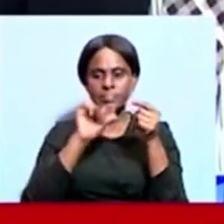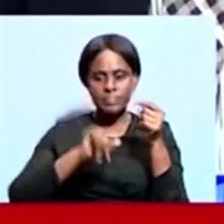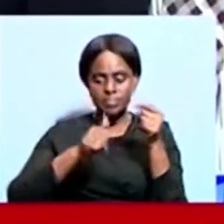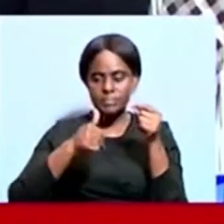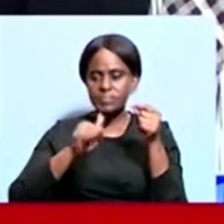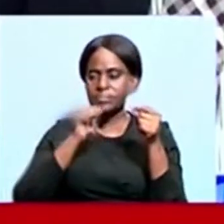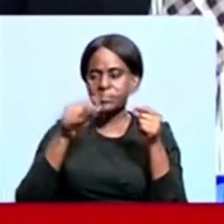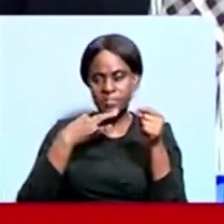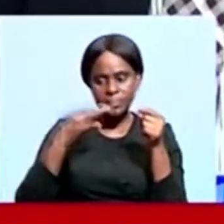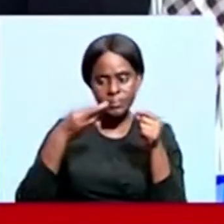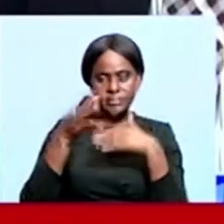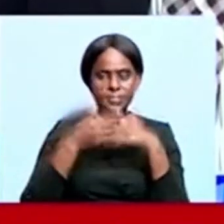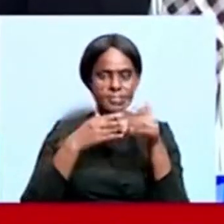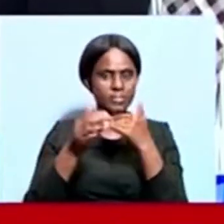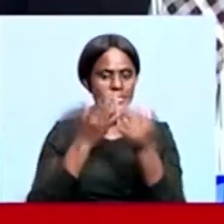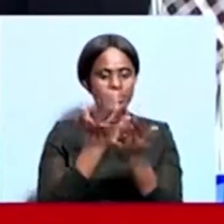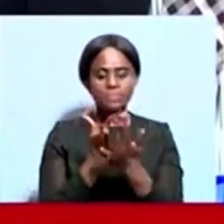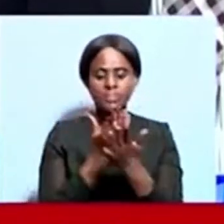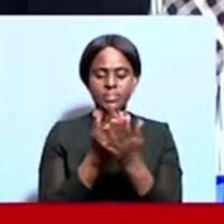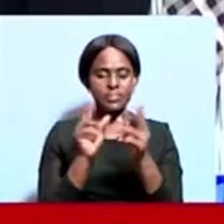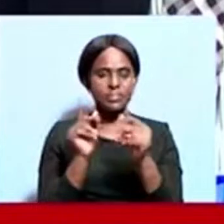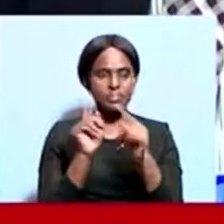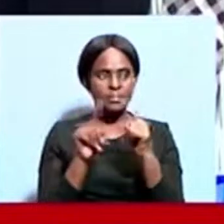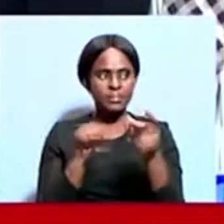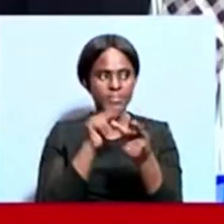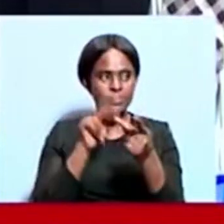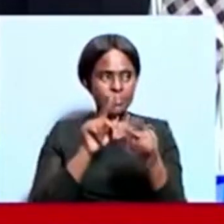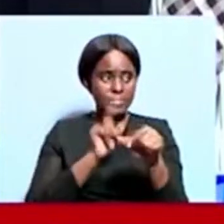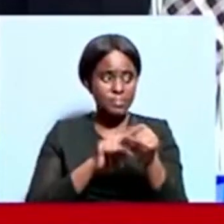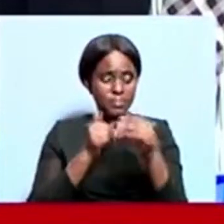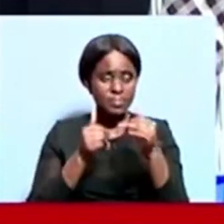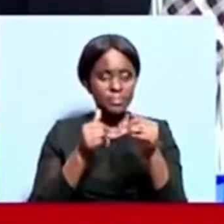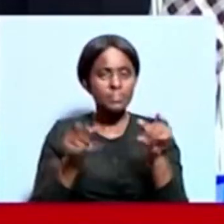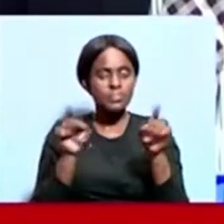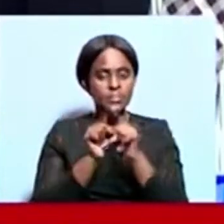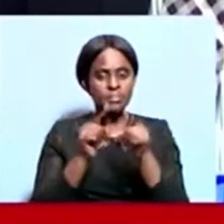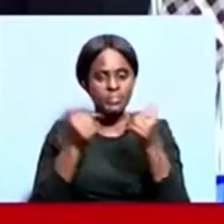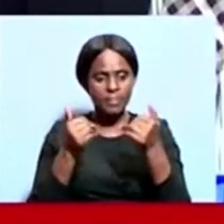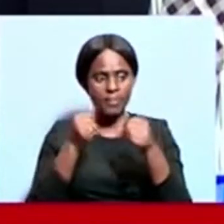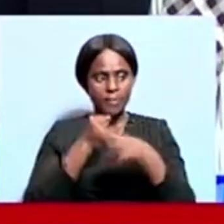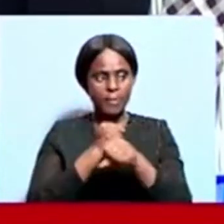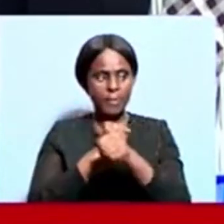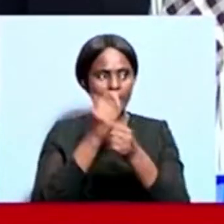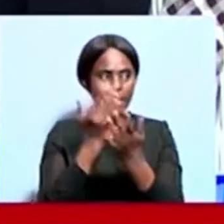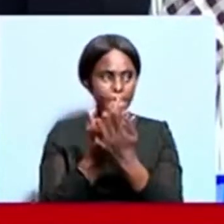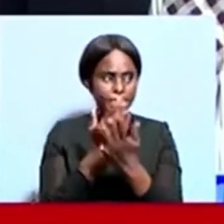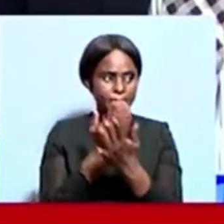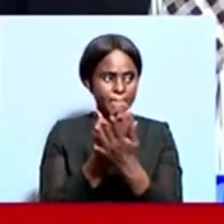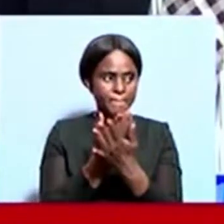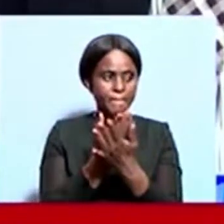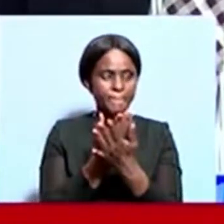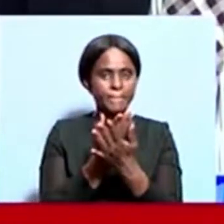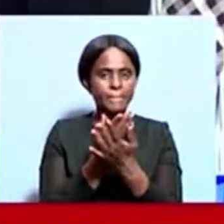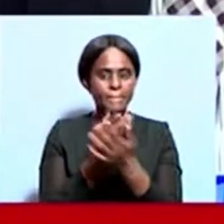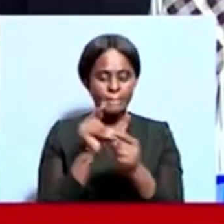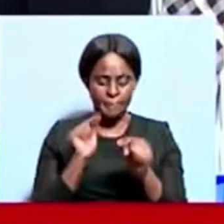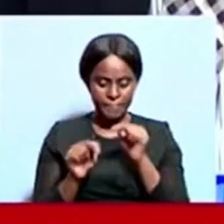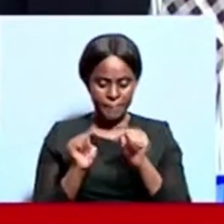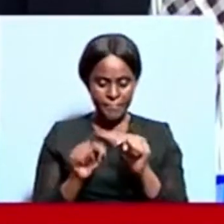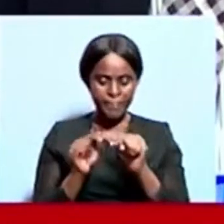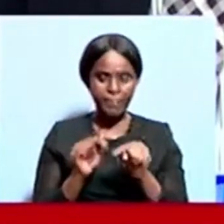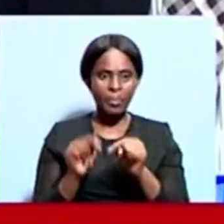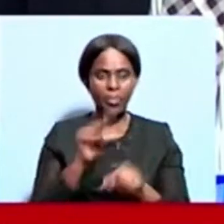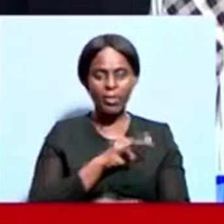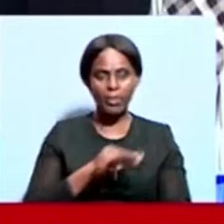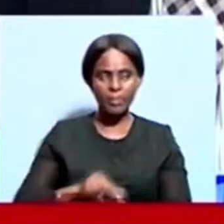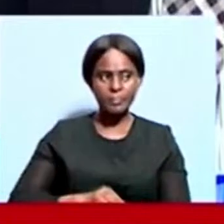apply to simplified bidding. At this point, and also to satisfy the request by the most recent